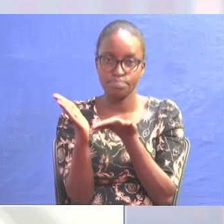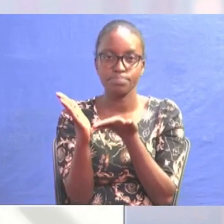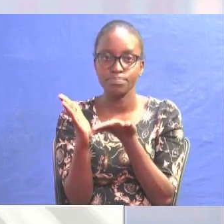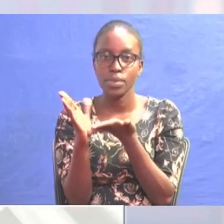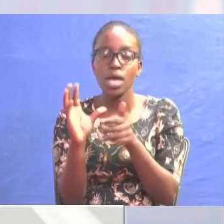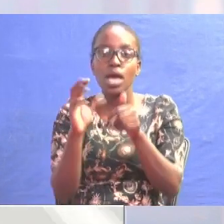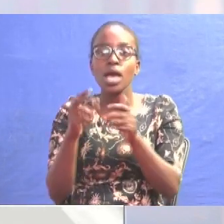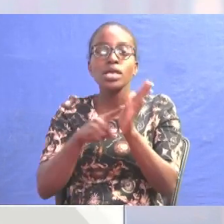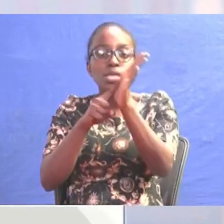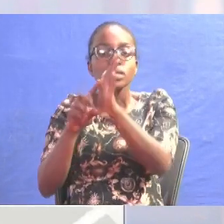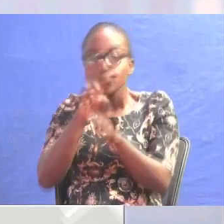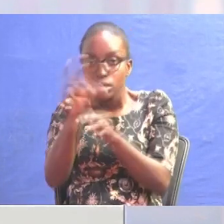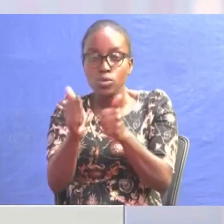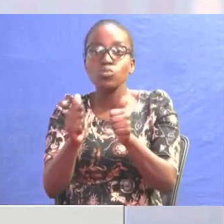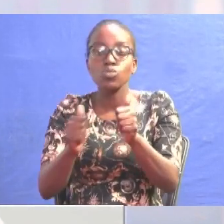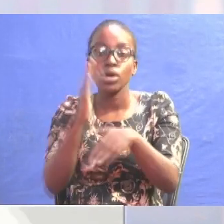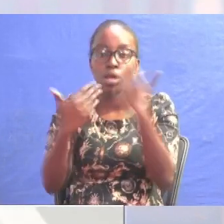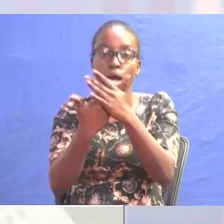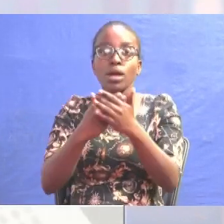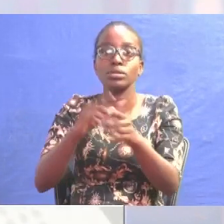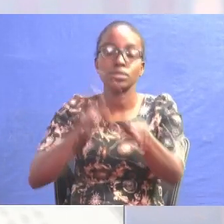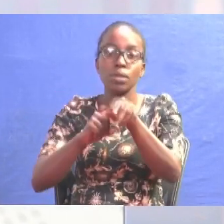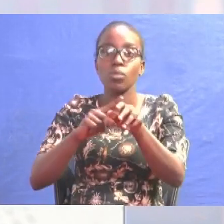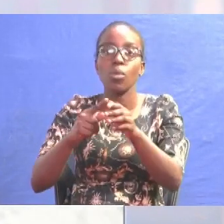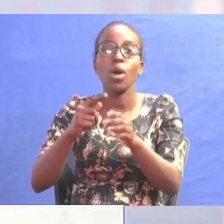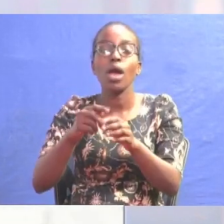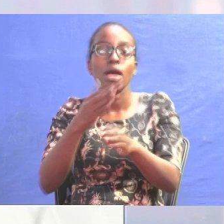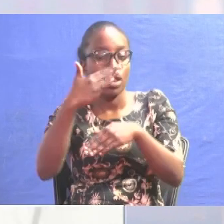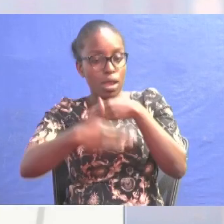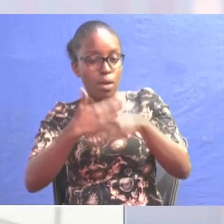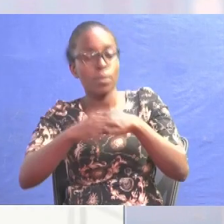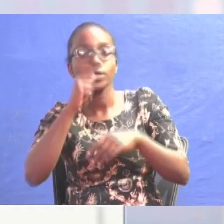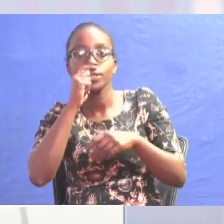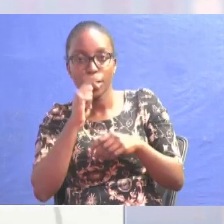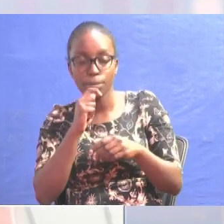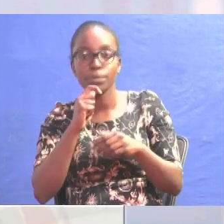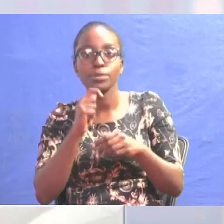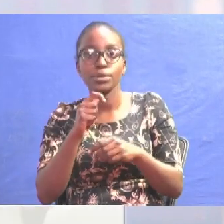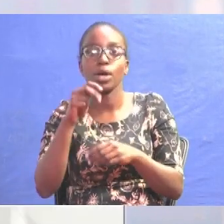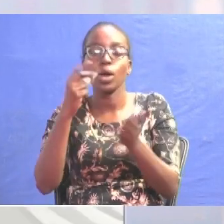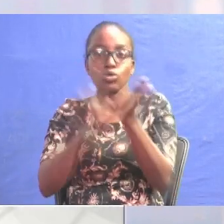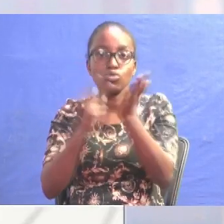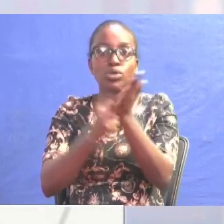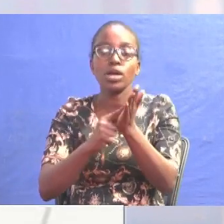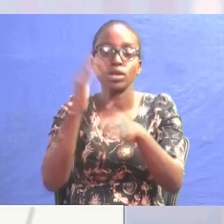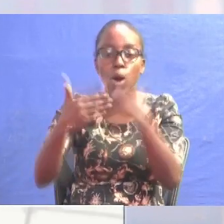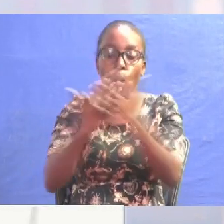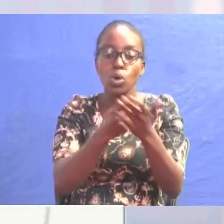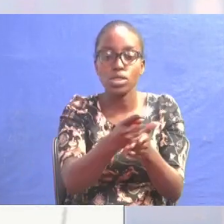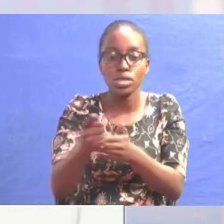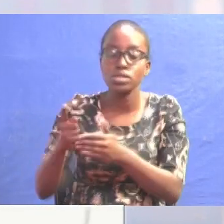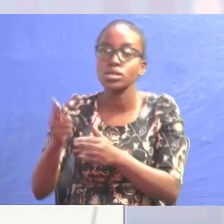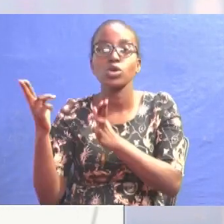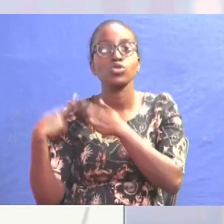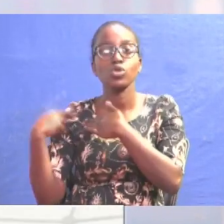show of solidarity in regard to our neighbors, Tanzania, Uganda, and of course, all these pledge their loyalty